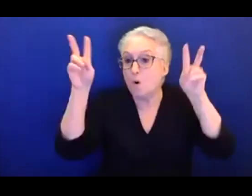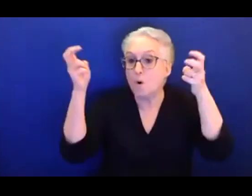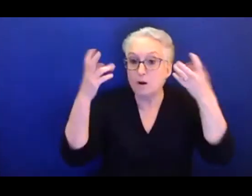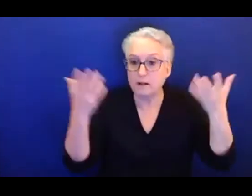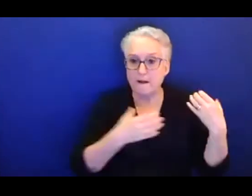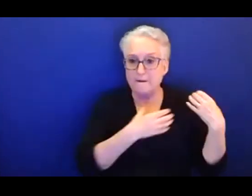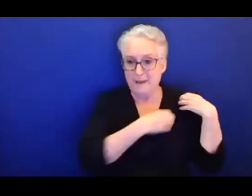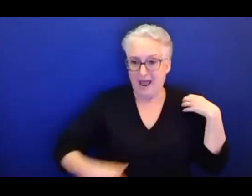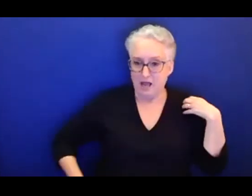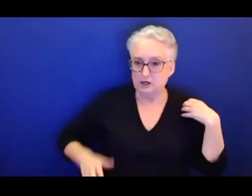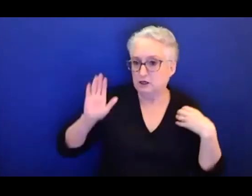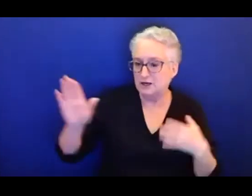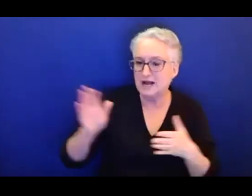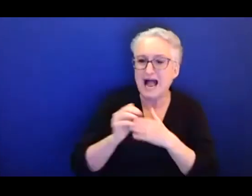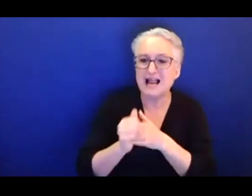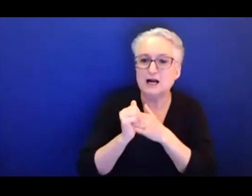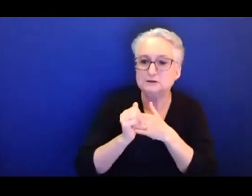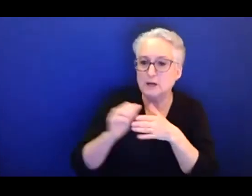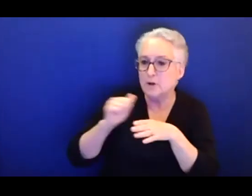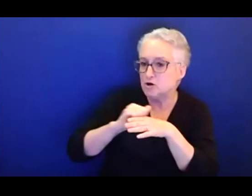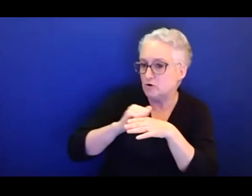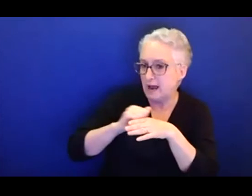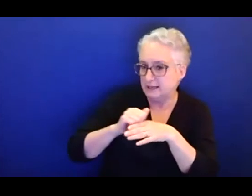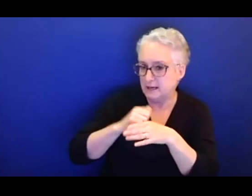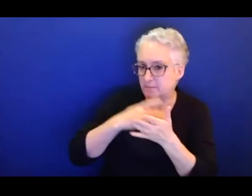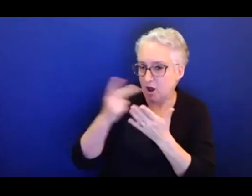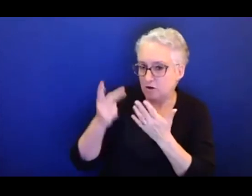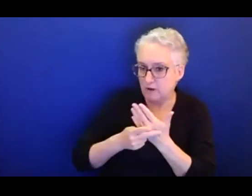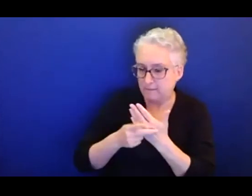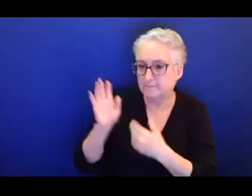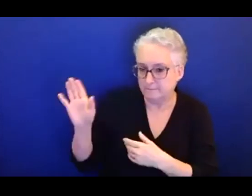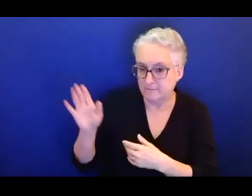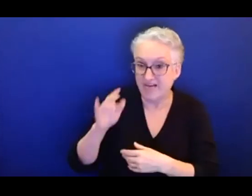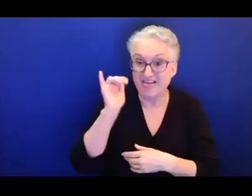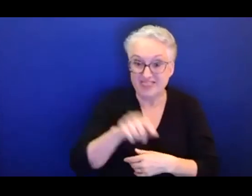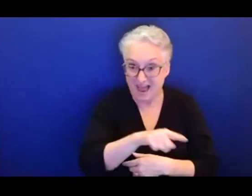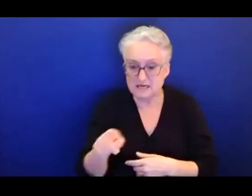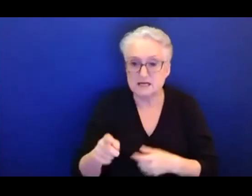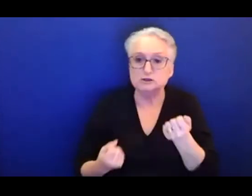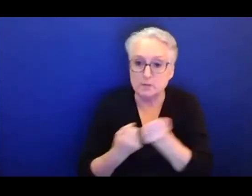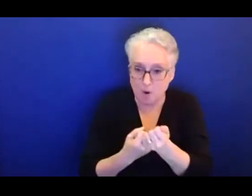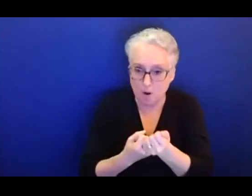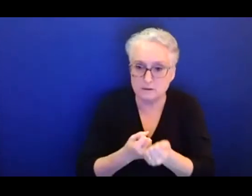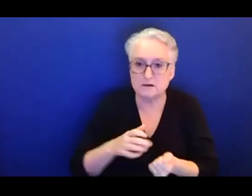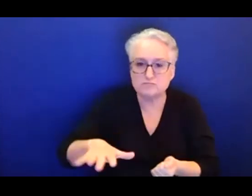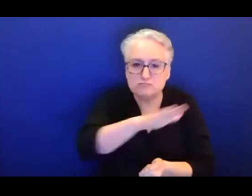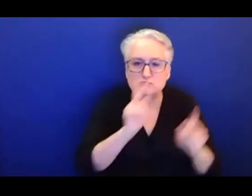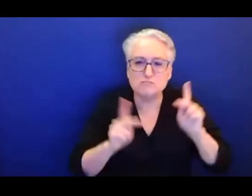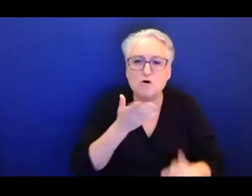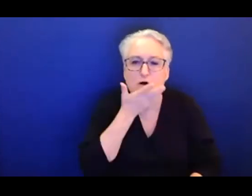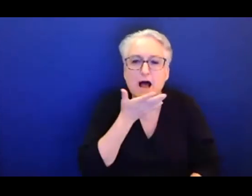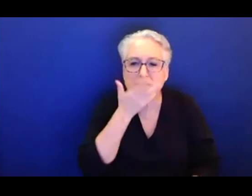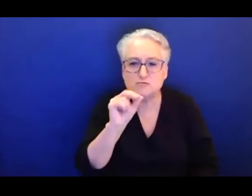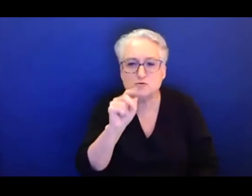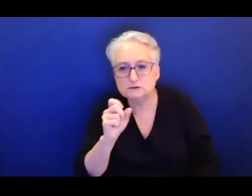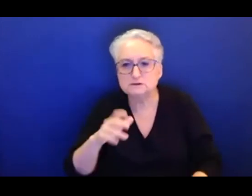in leadership skills to support the development of grassroots block clubs and neighborhood groups. Third, this year,